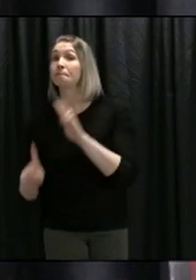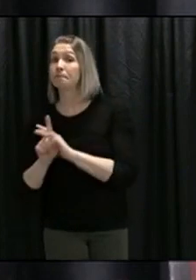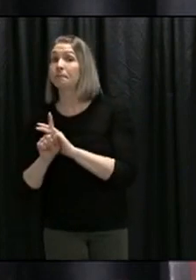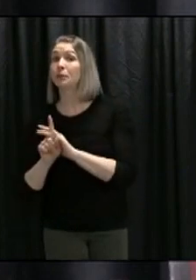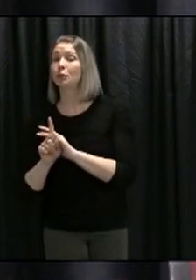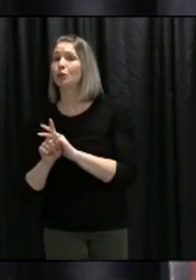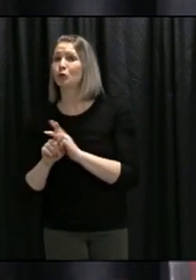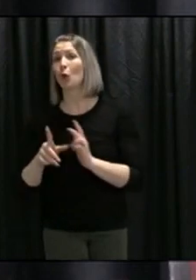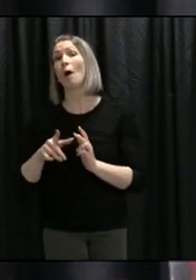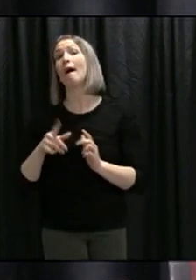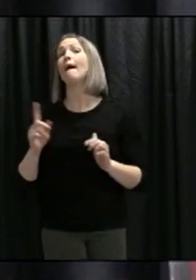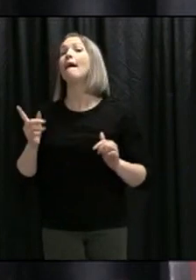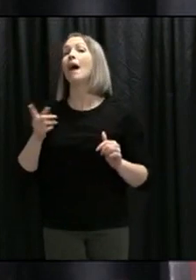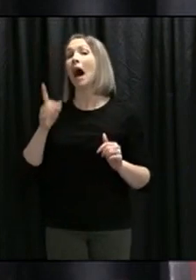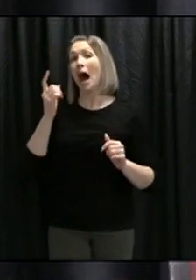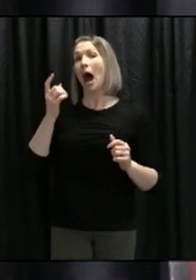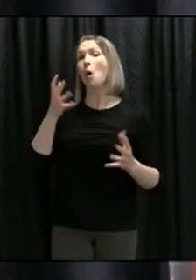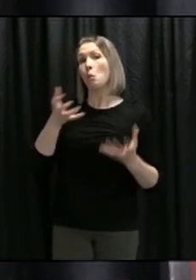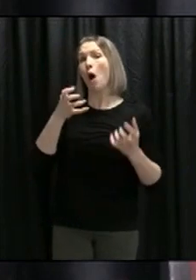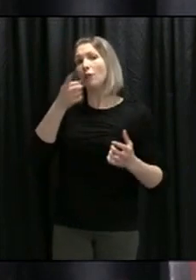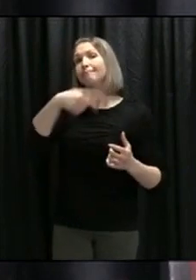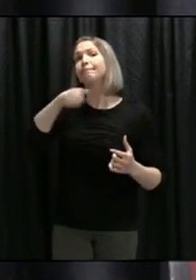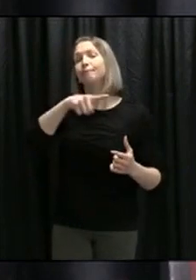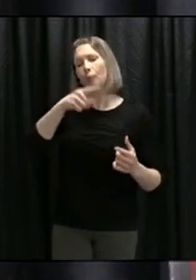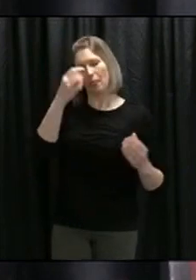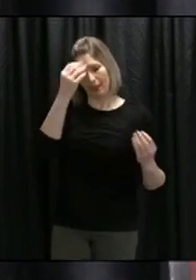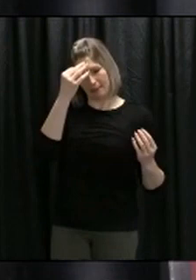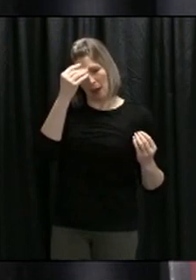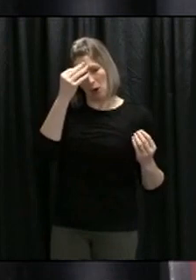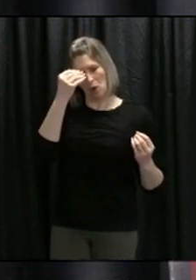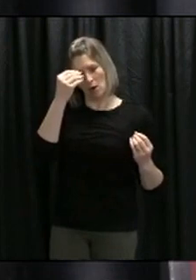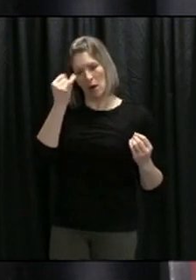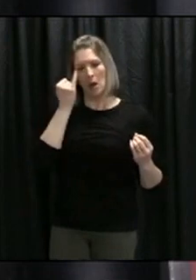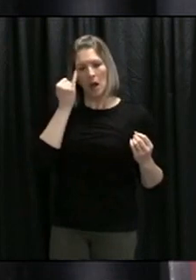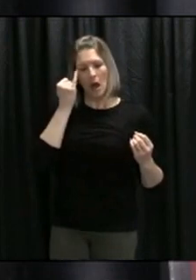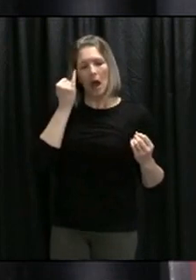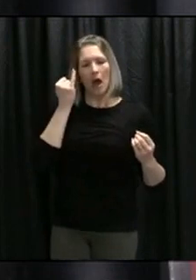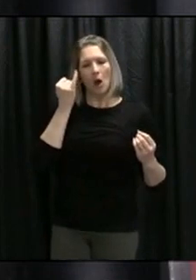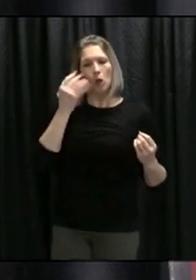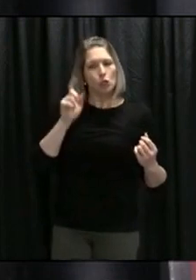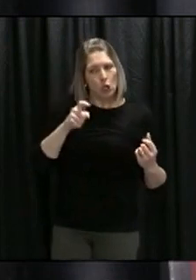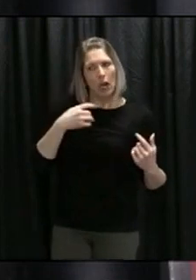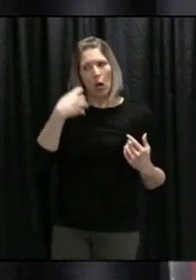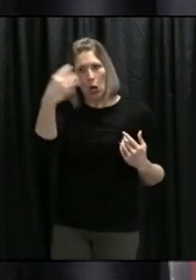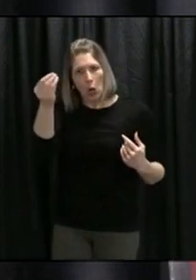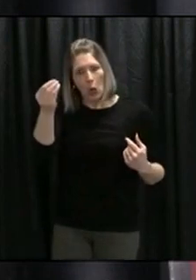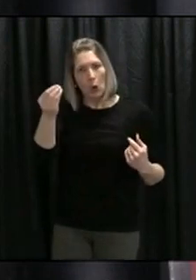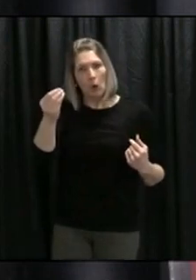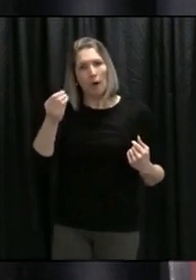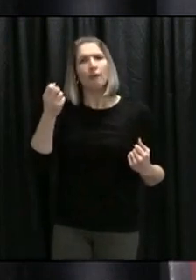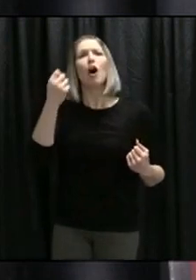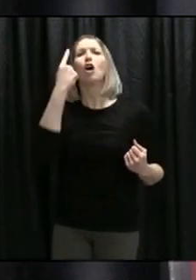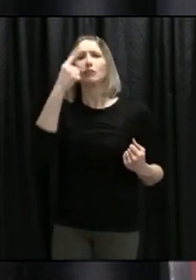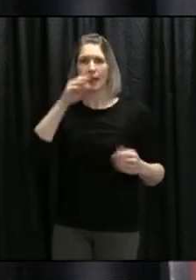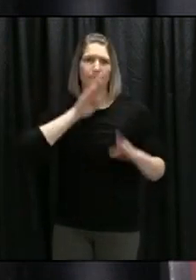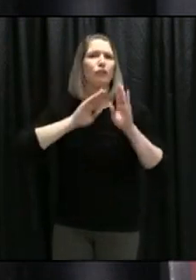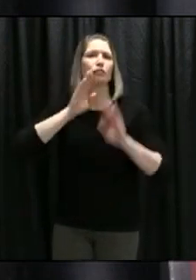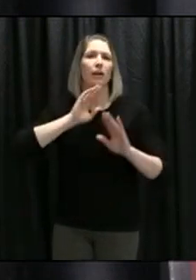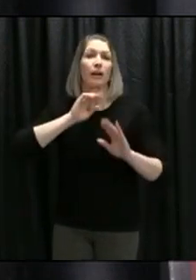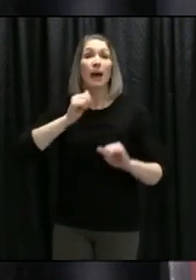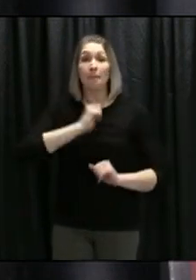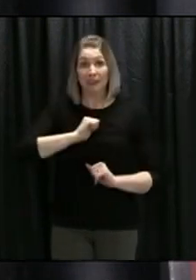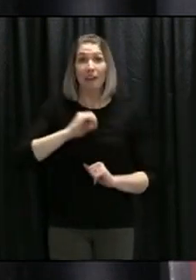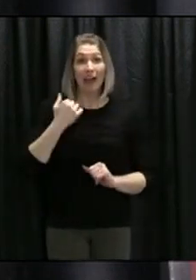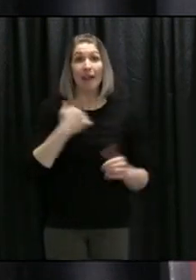think long and hard before doing that. I understand the frustration. I have a camper myself. I'm not going to see that for